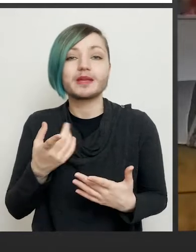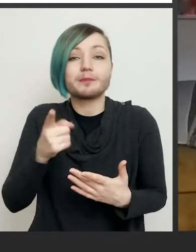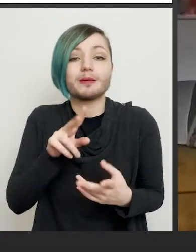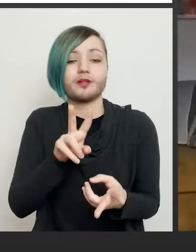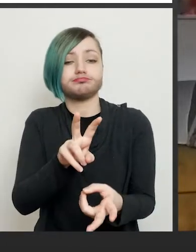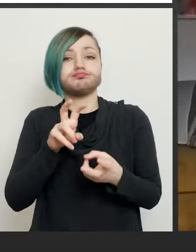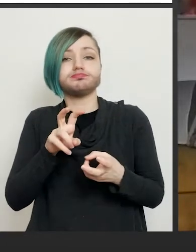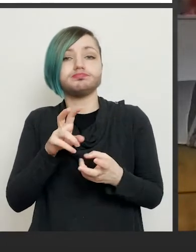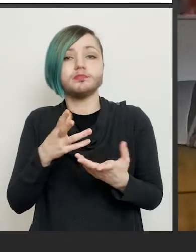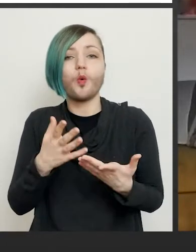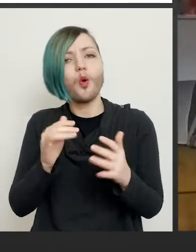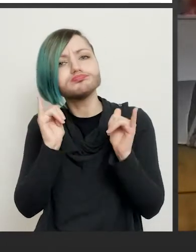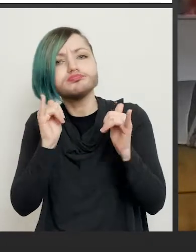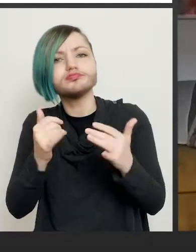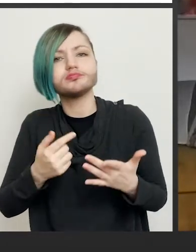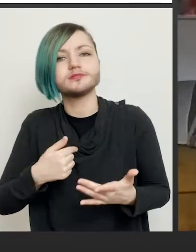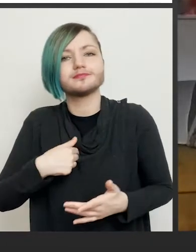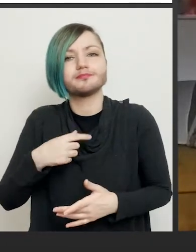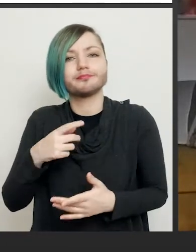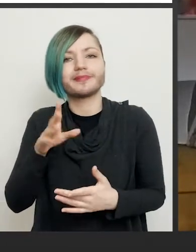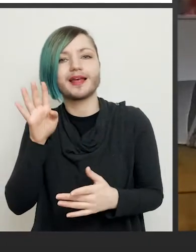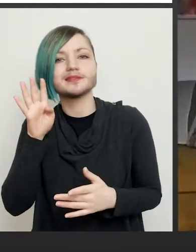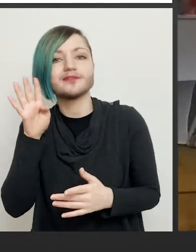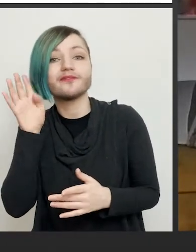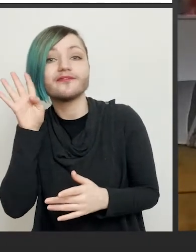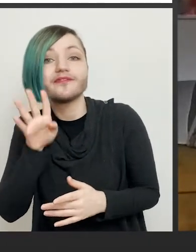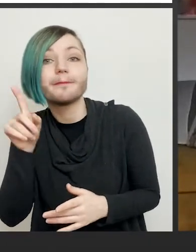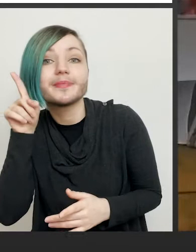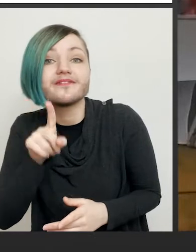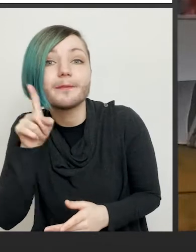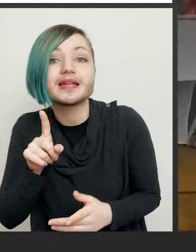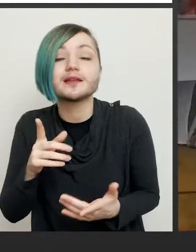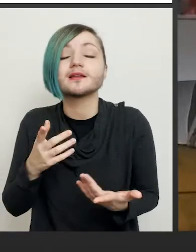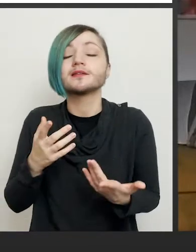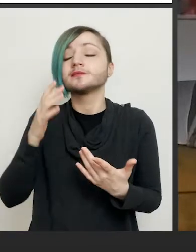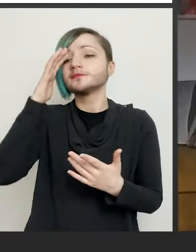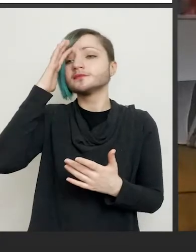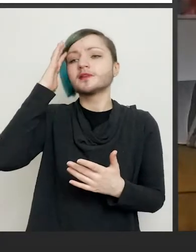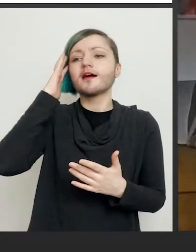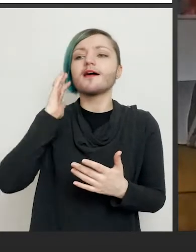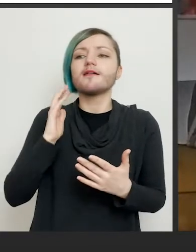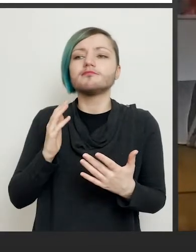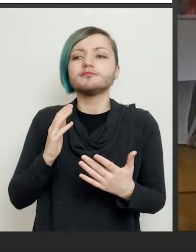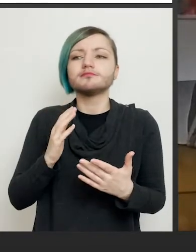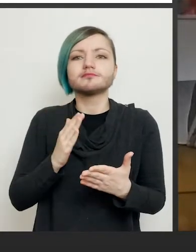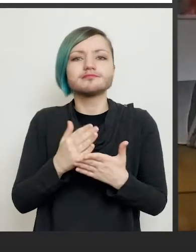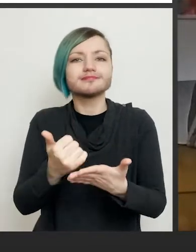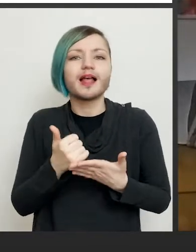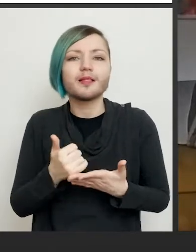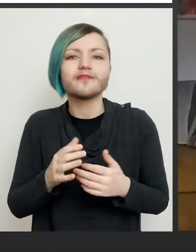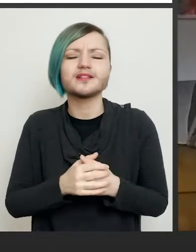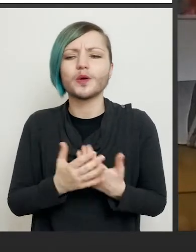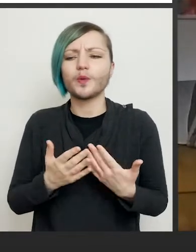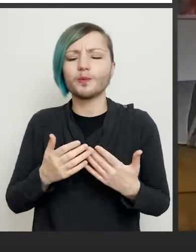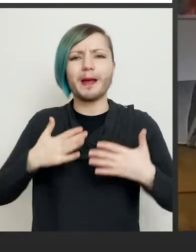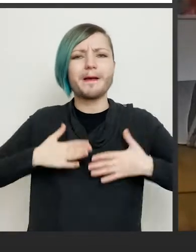being celebrated as such was which what made me feel a lot better about it. And I felt bad about certain parts of my body that I felt were a bit too